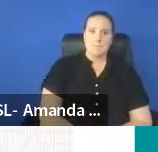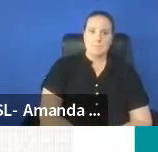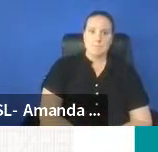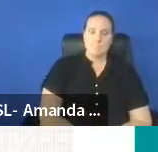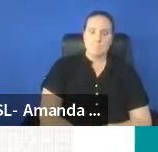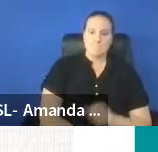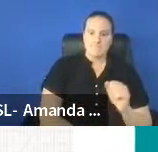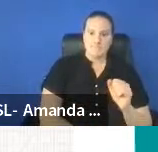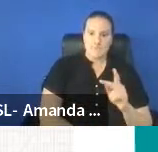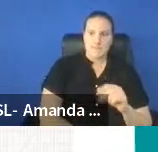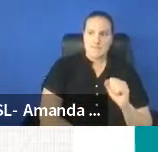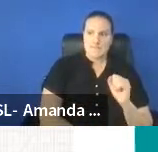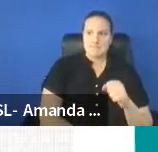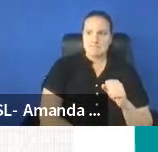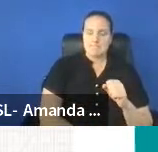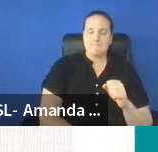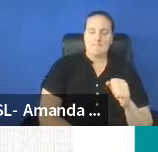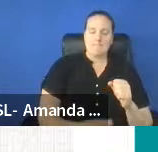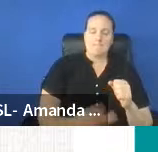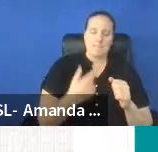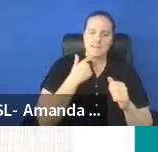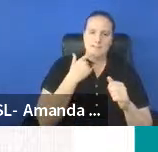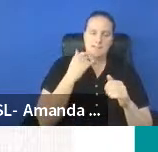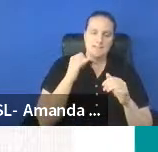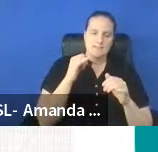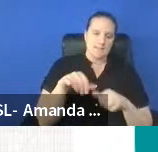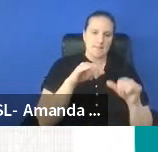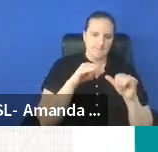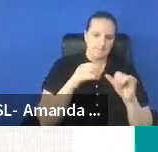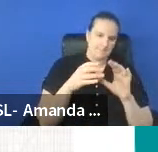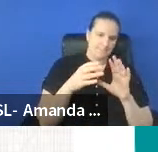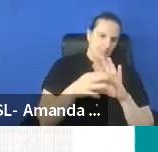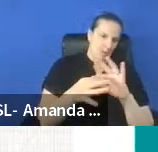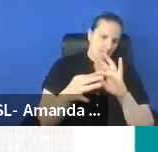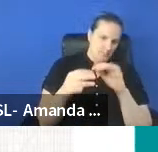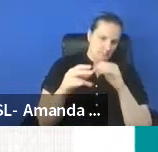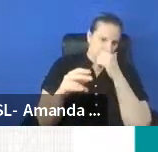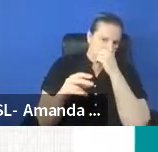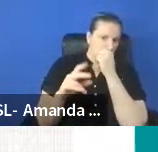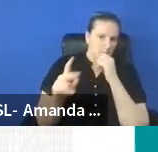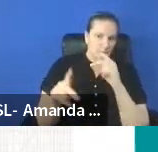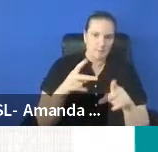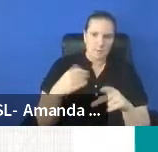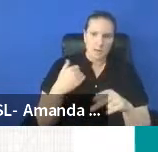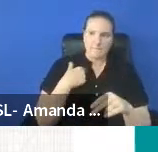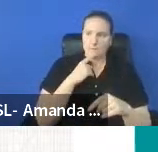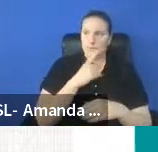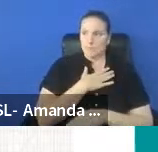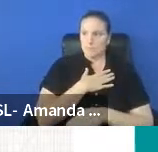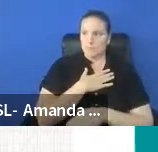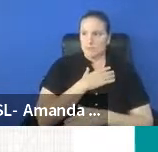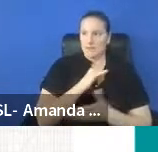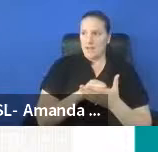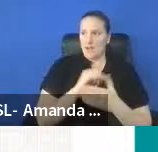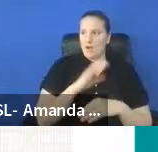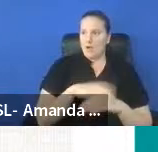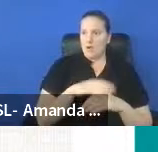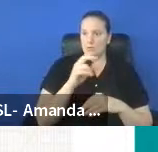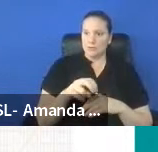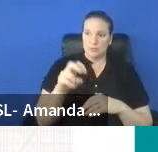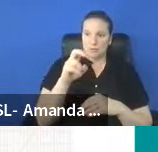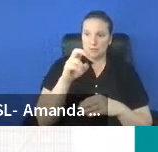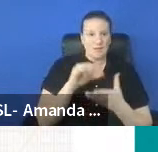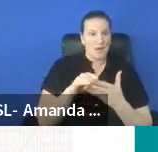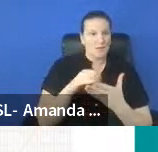Okay. Yeah, I echo a lot of the comments that people made. And I did appreciate being on the tour. That was